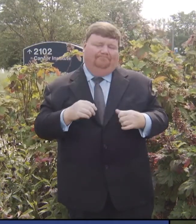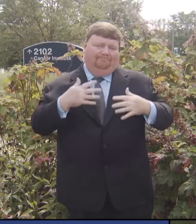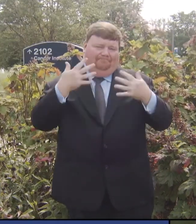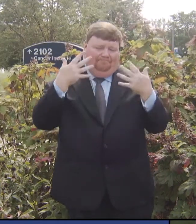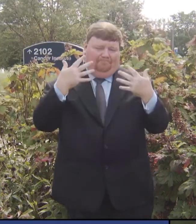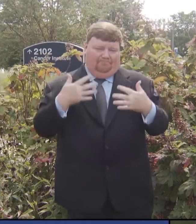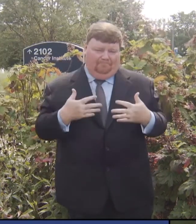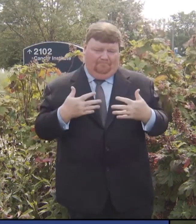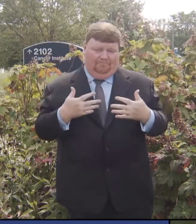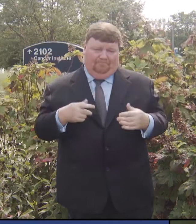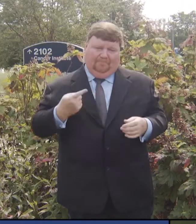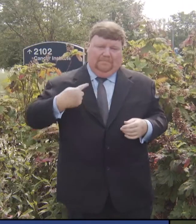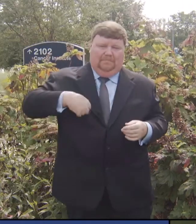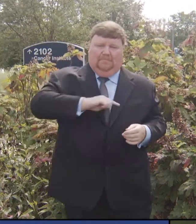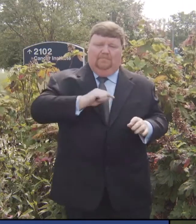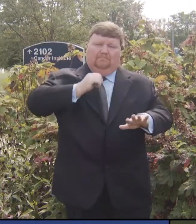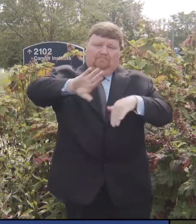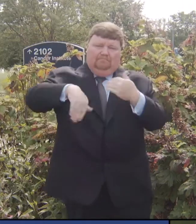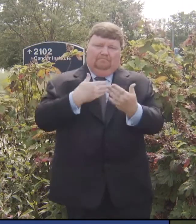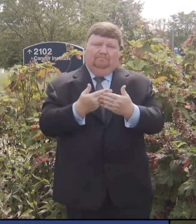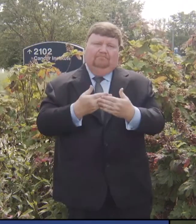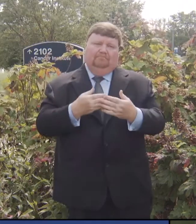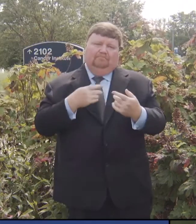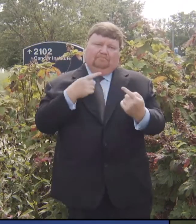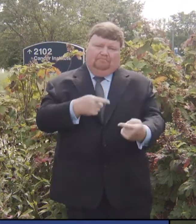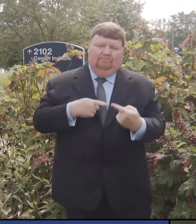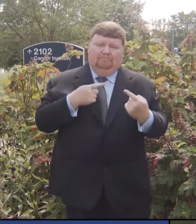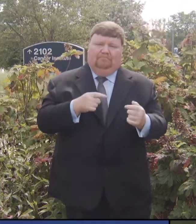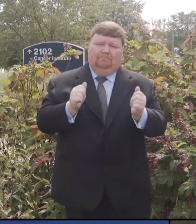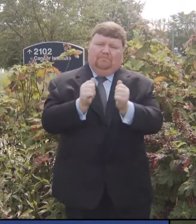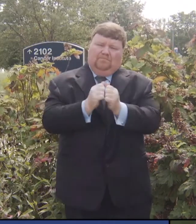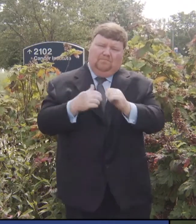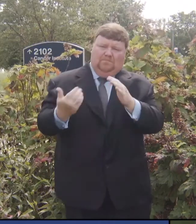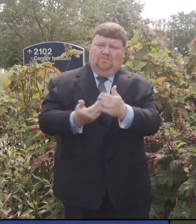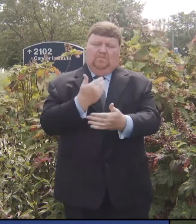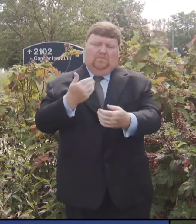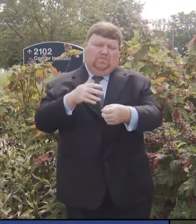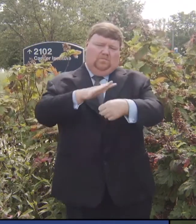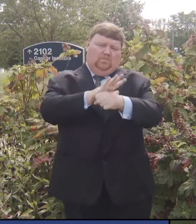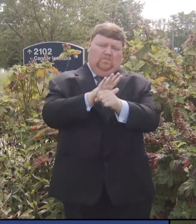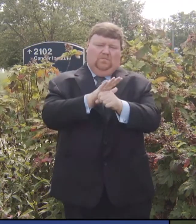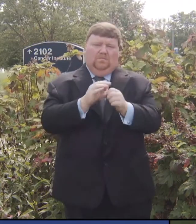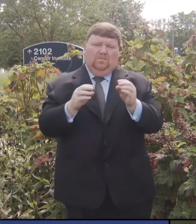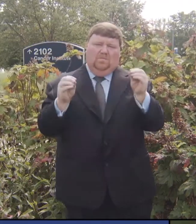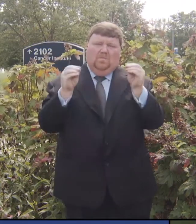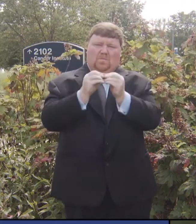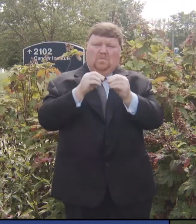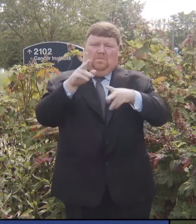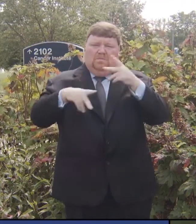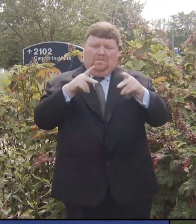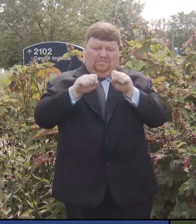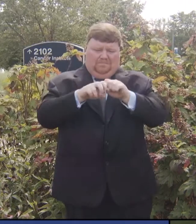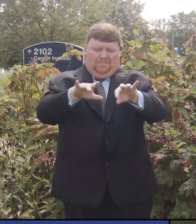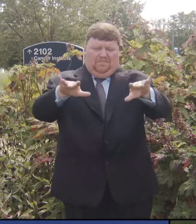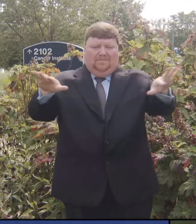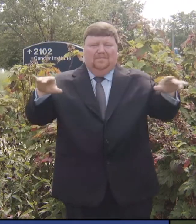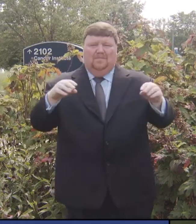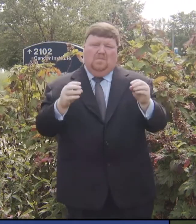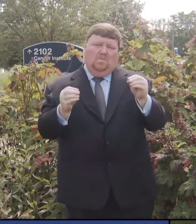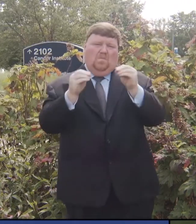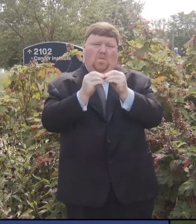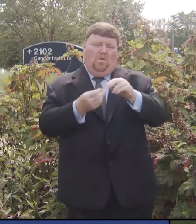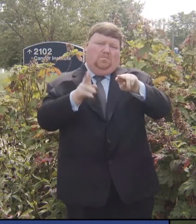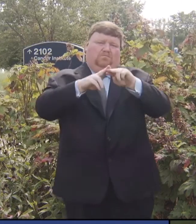Unfortunately, we are all struggling with this surge of COVID-19 with infections and rising hospitalizations.